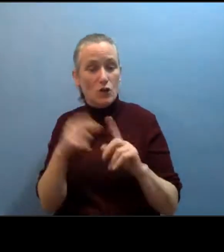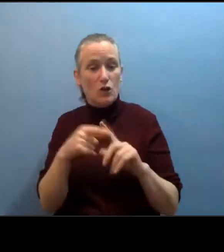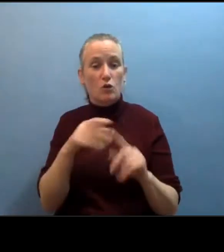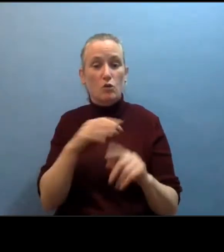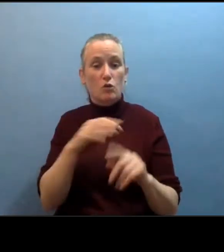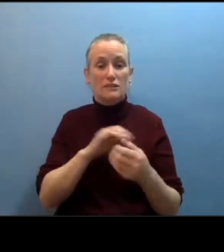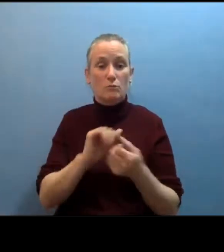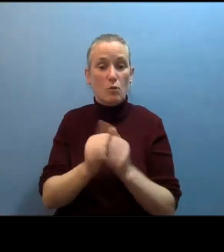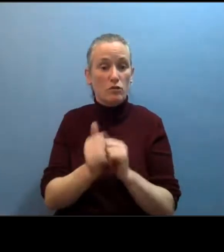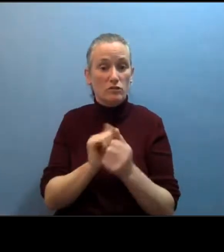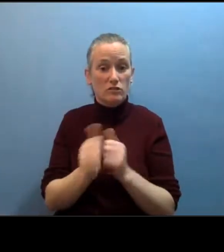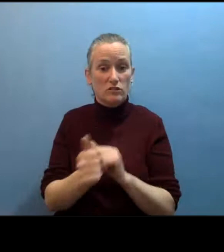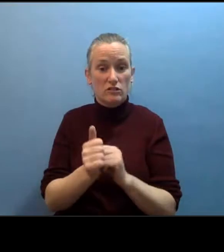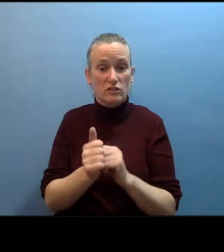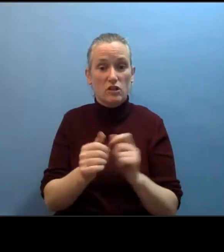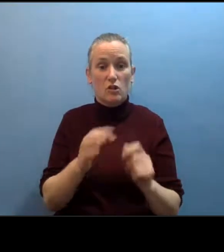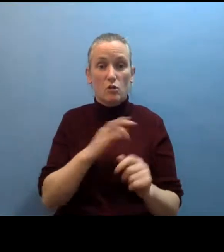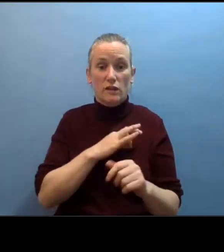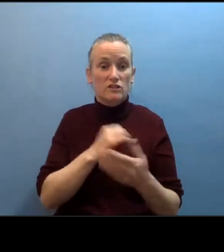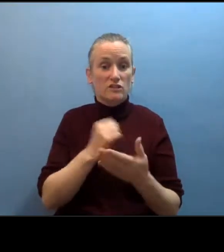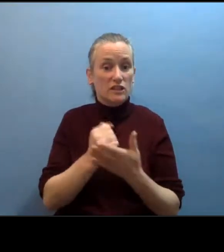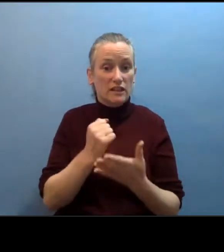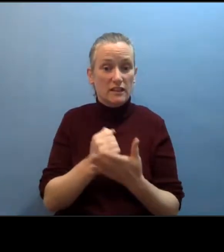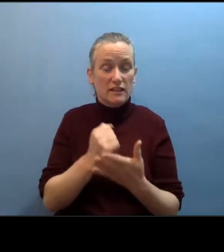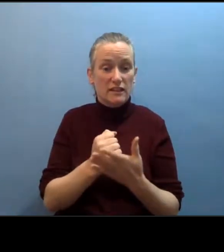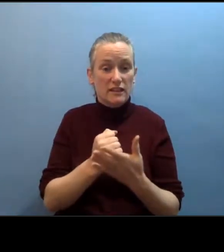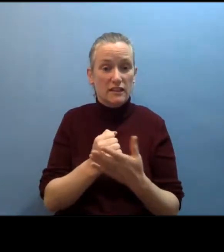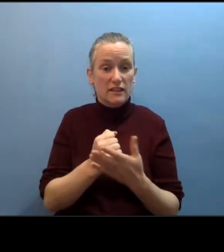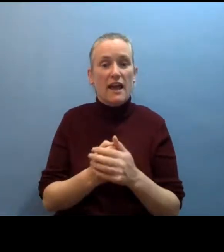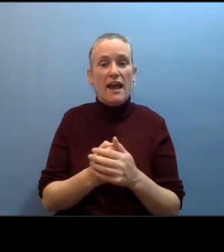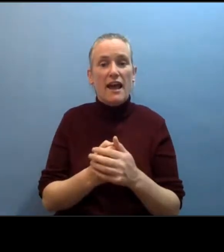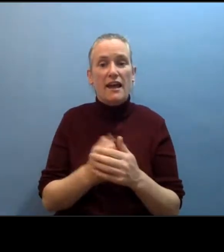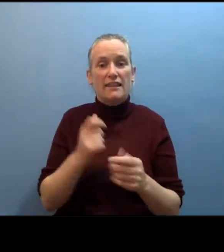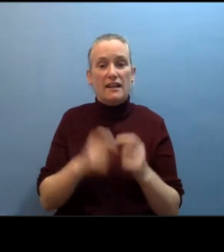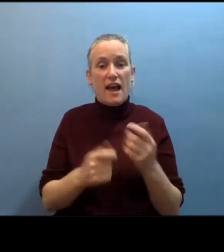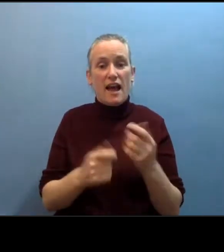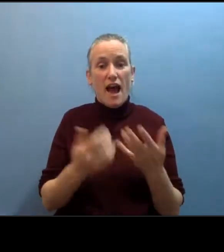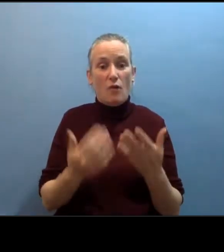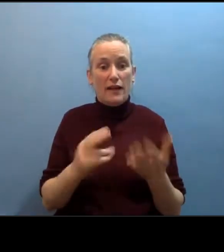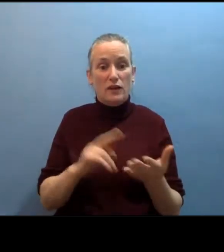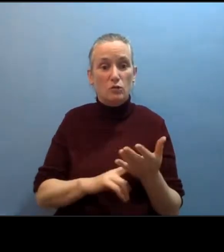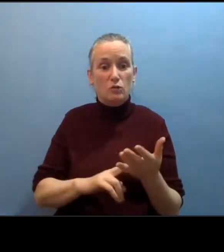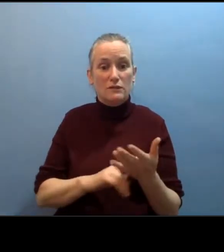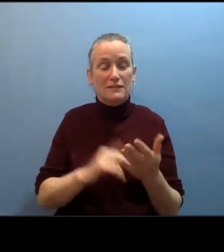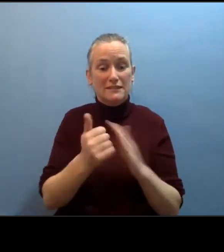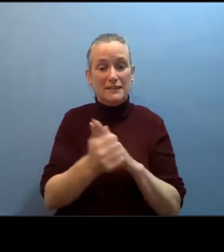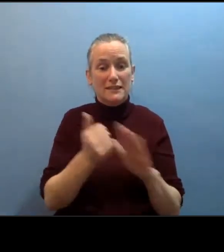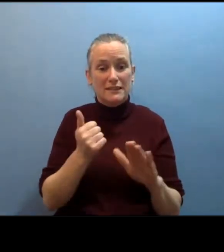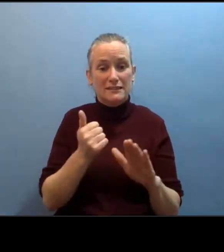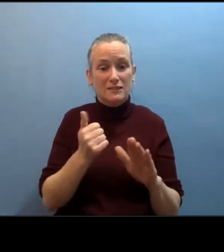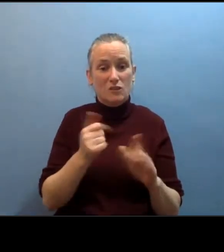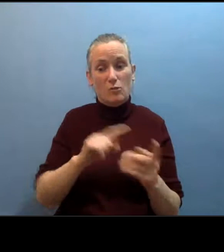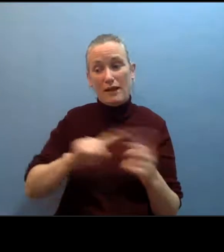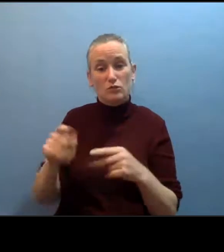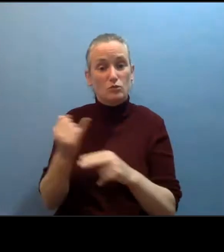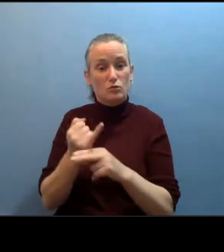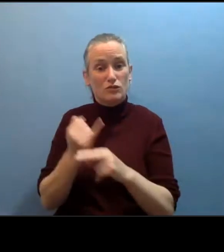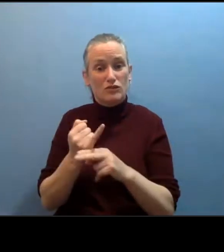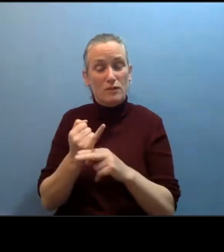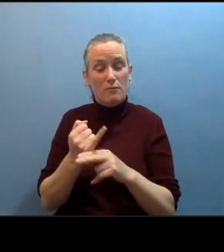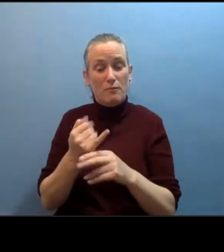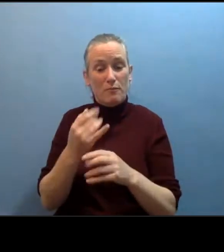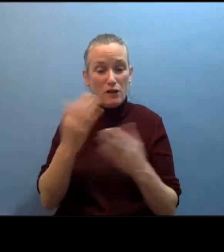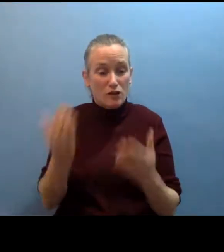could be good at his studies. And then looking at how he can use those skills getting back to school, so it can kind of be something that he'd look forward to.